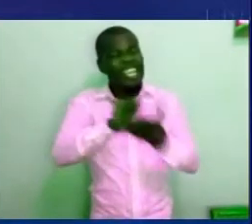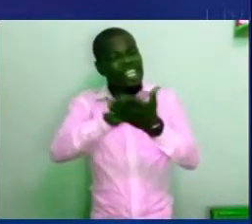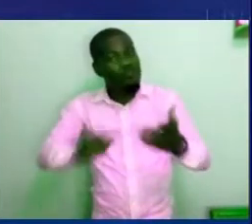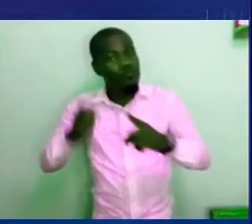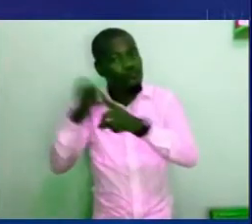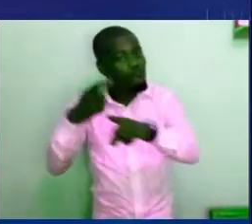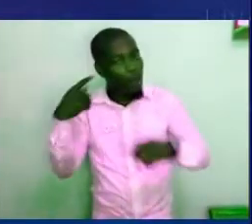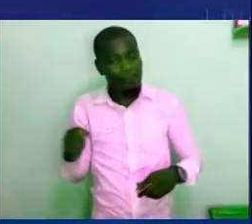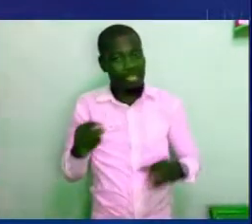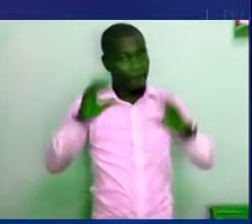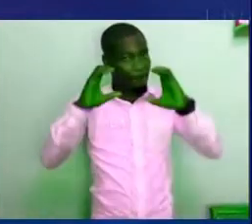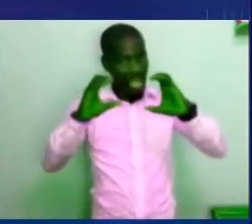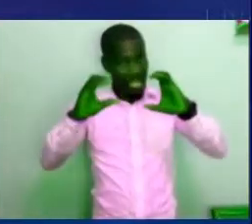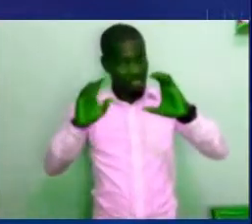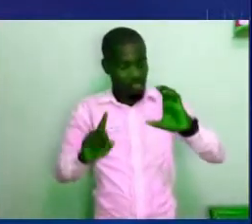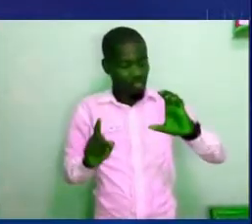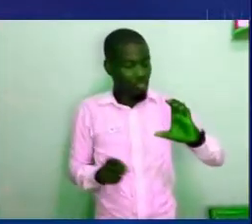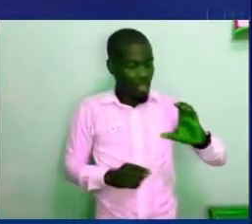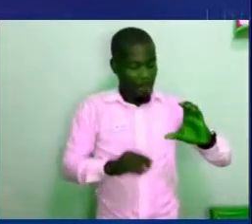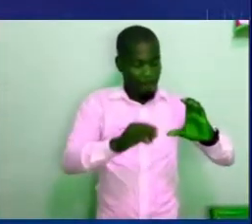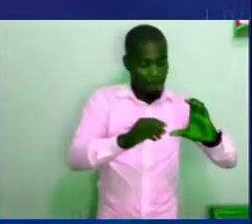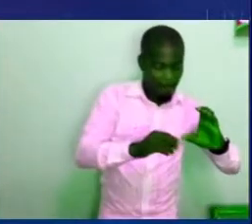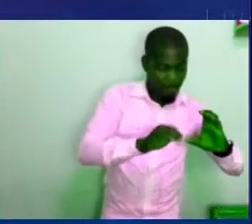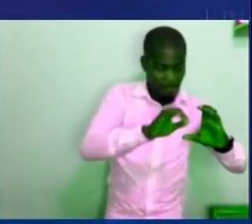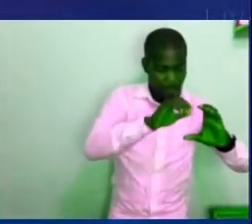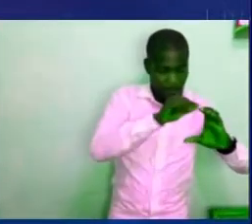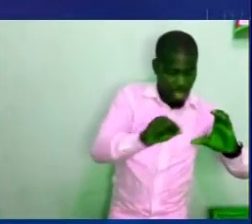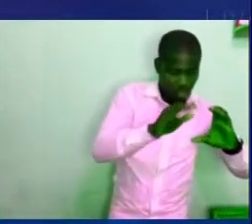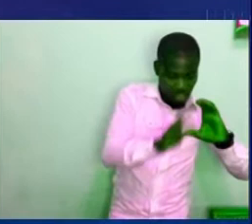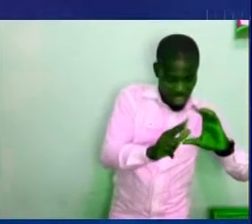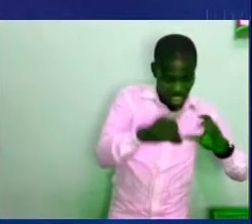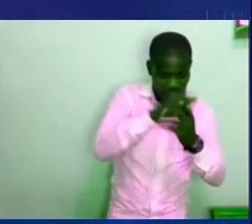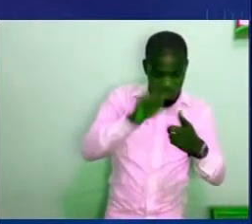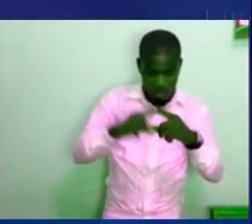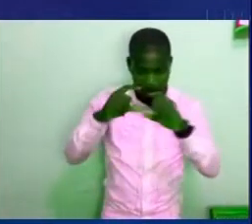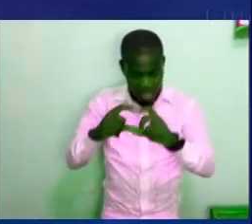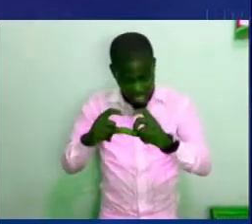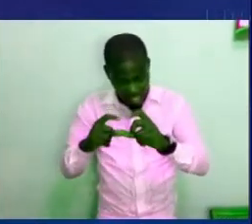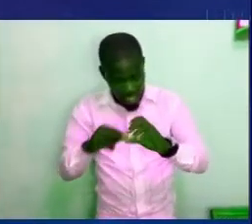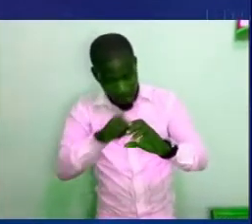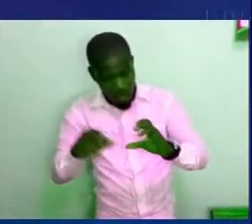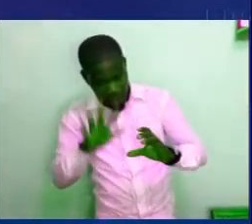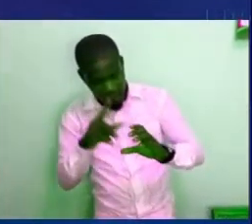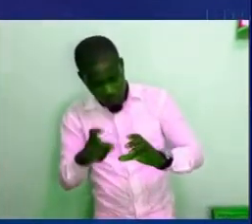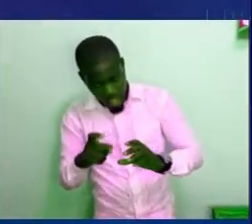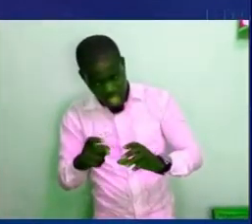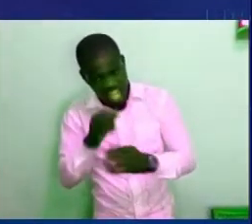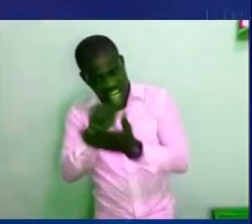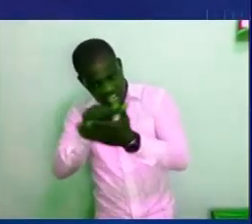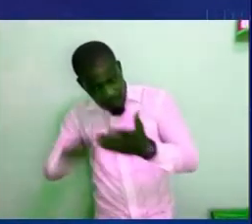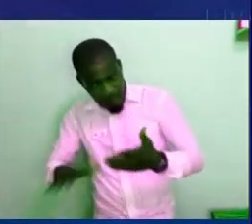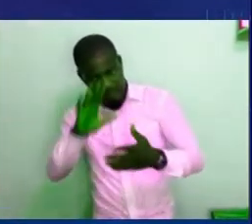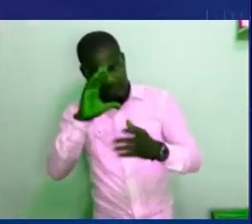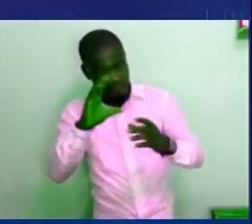equation. Remove from the brackets minus 3 into bracket 2x minus